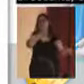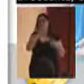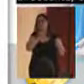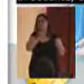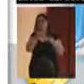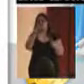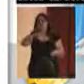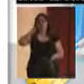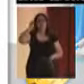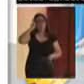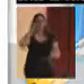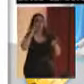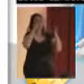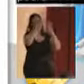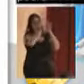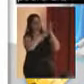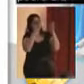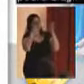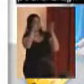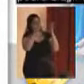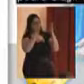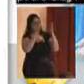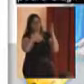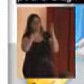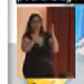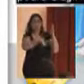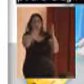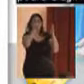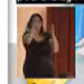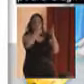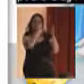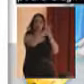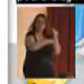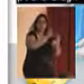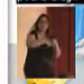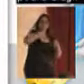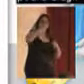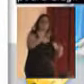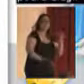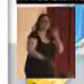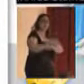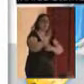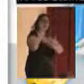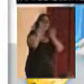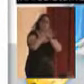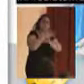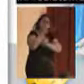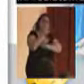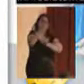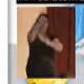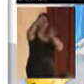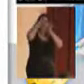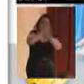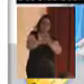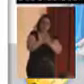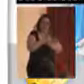characteristics. And the teacher can even choose between using one image, and then the generator will say that